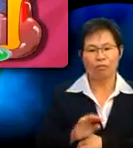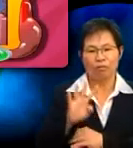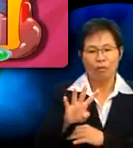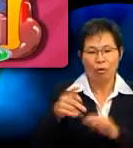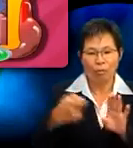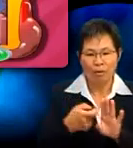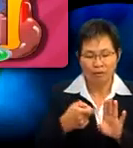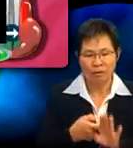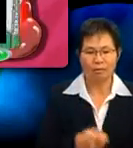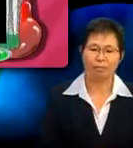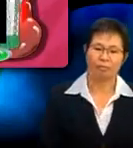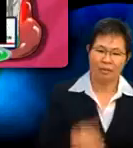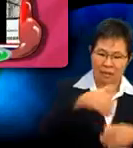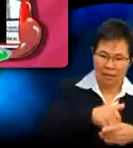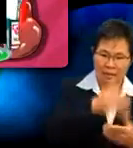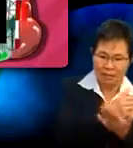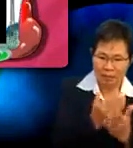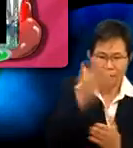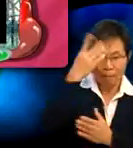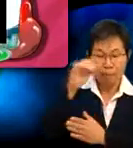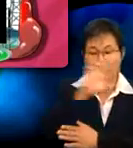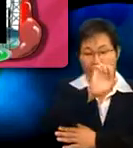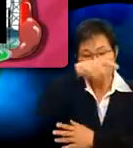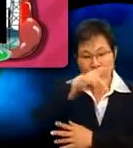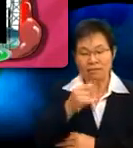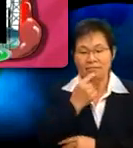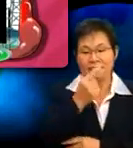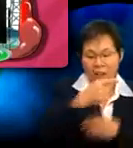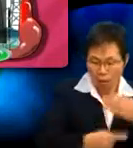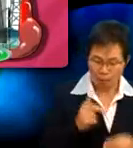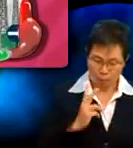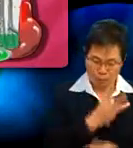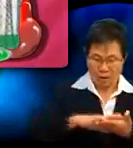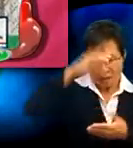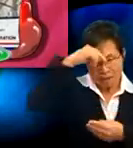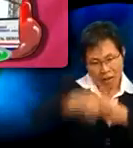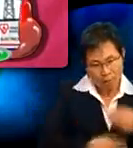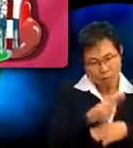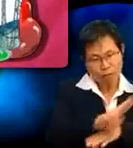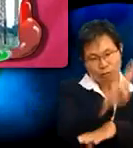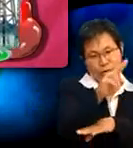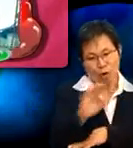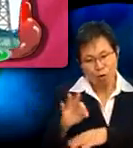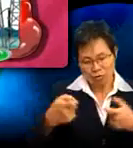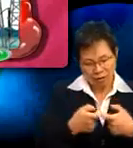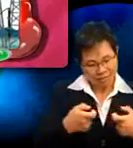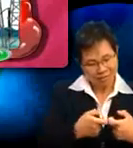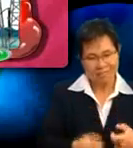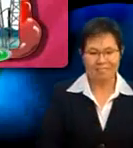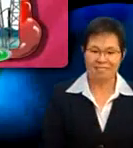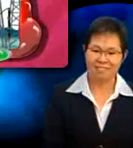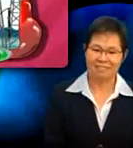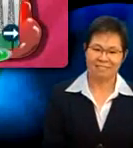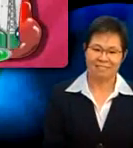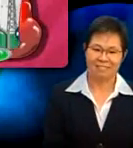batteries. In segment Mr. SPI will tell you about, we will learn about the uses of